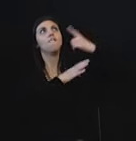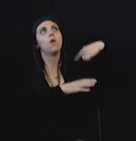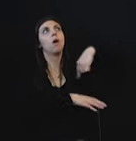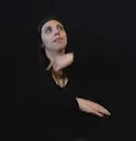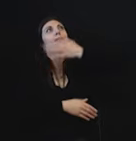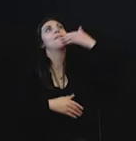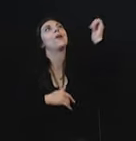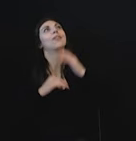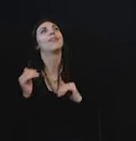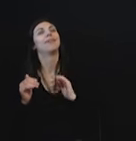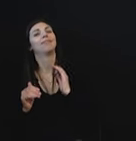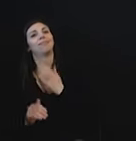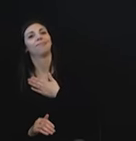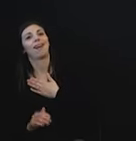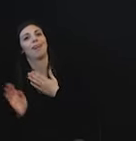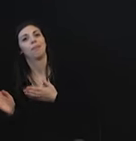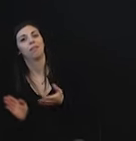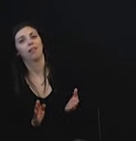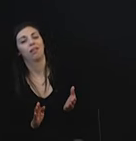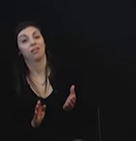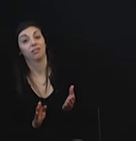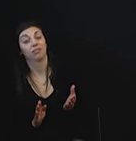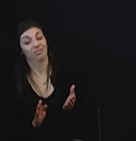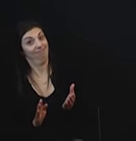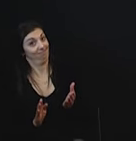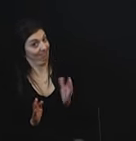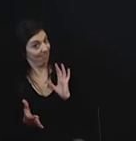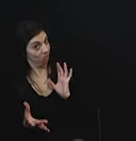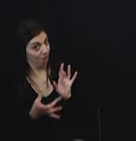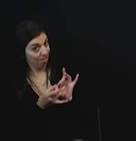for us. Am I speaking to anybody this morning?